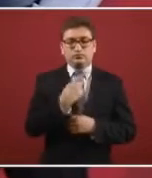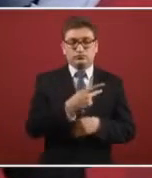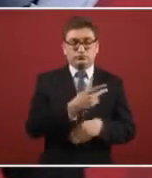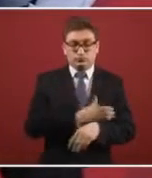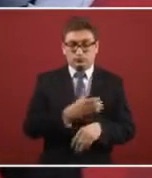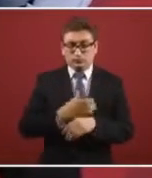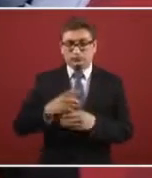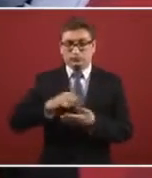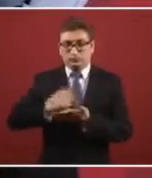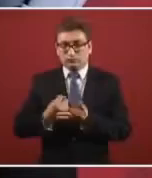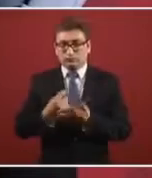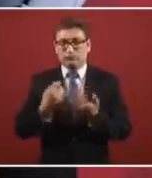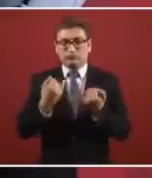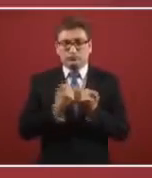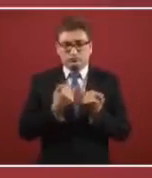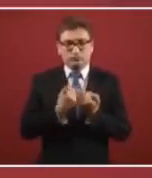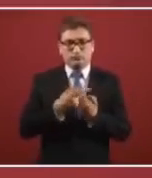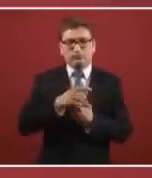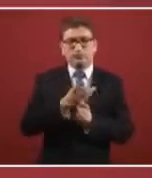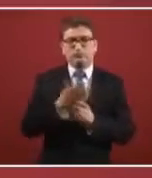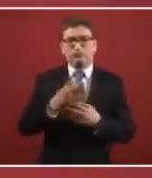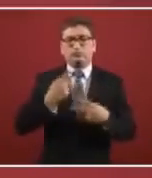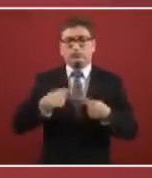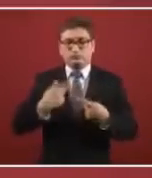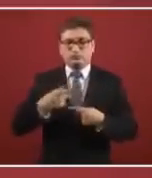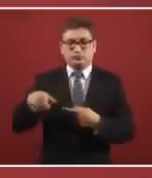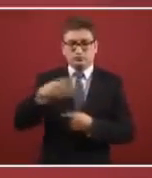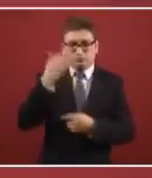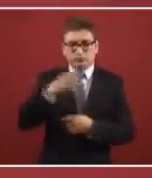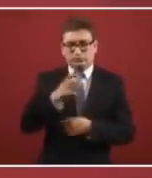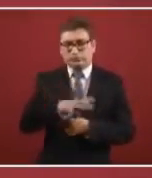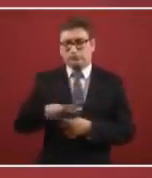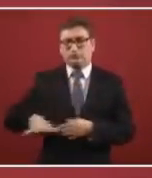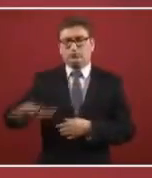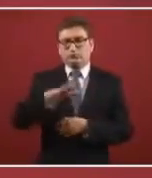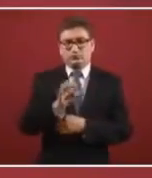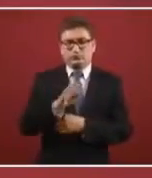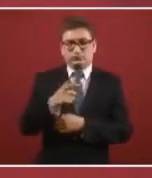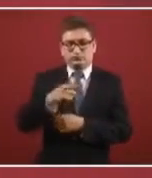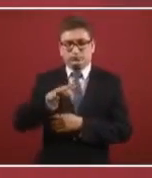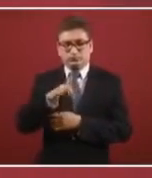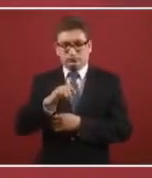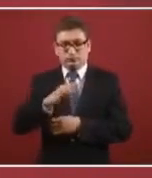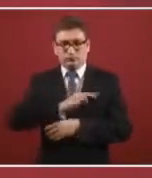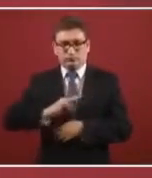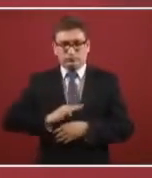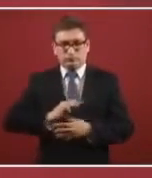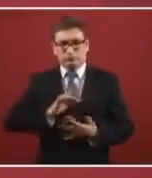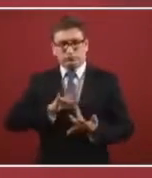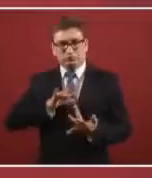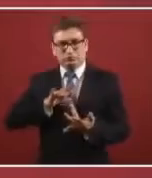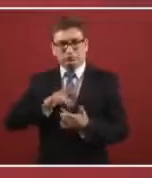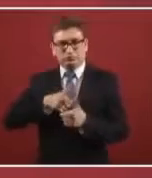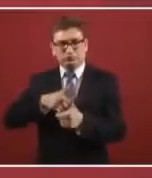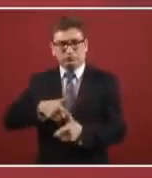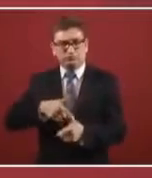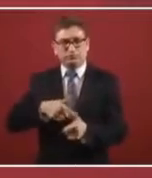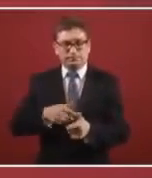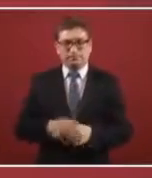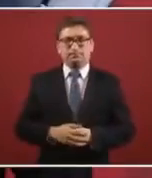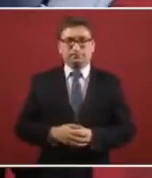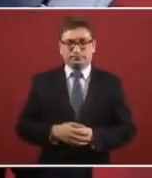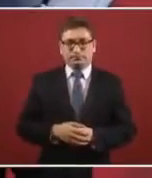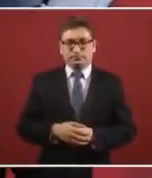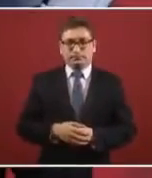Yes, we have talked with you and the people that are affected in the. We have permanent